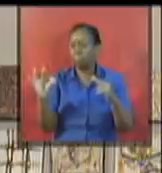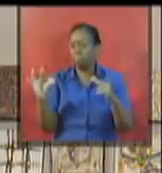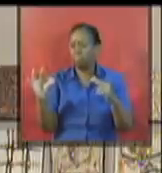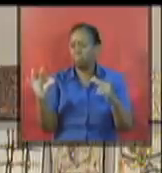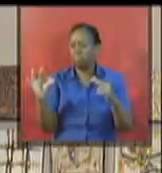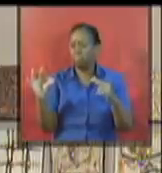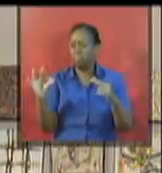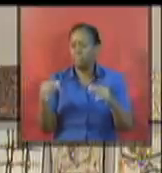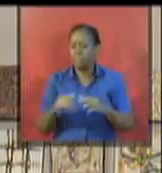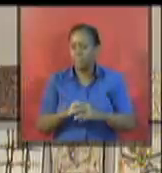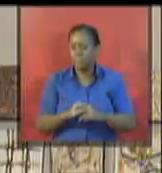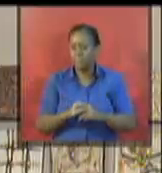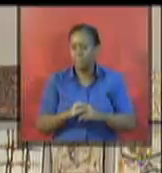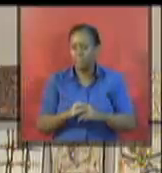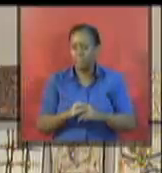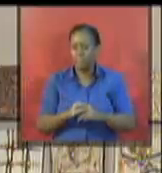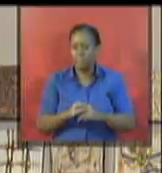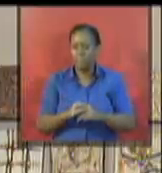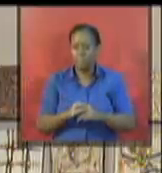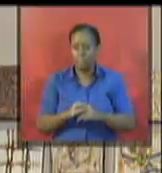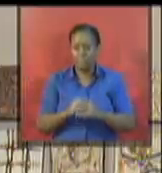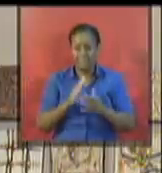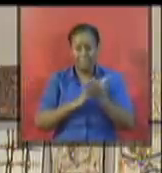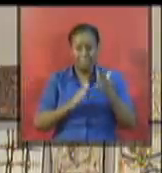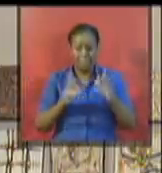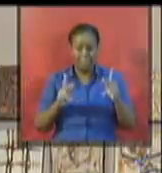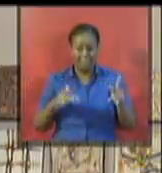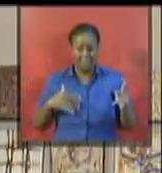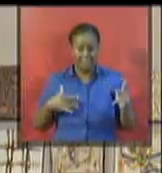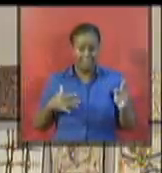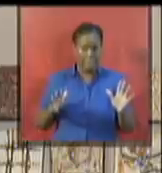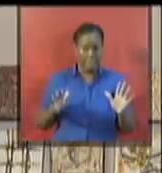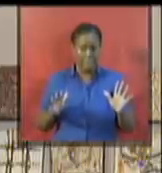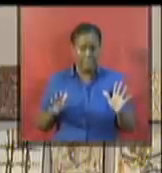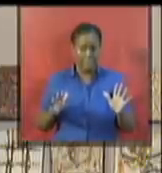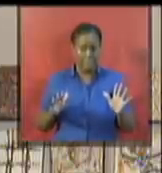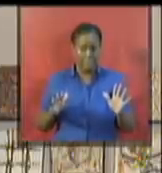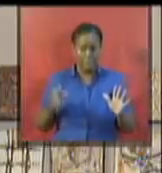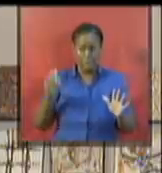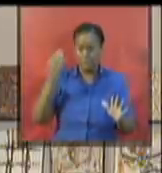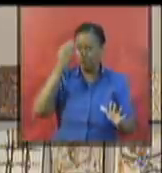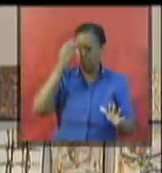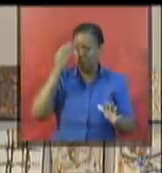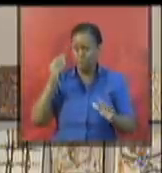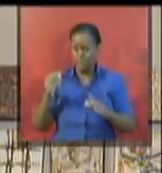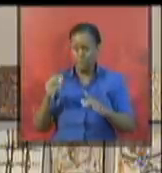the notion of radiation and that sort of thing, some people put out some very